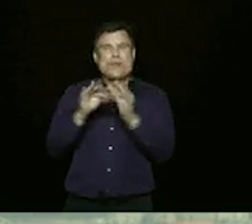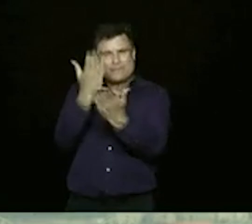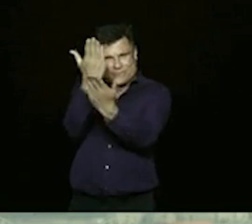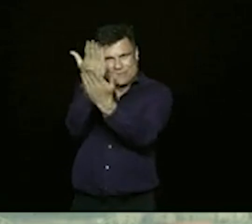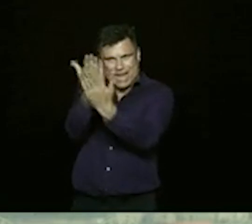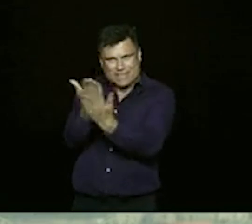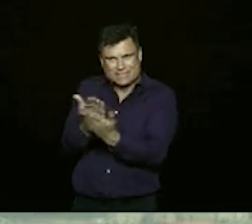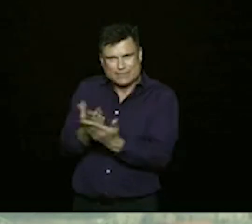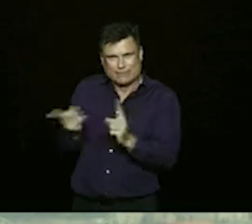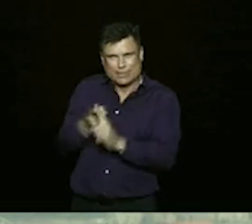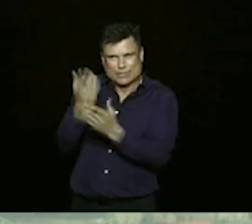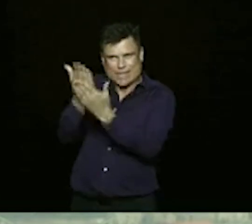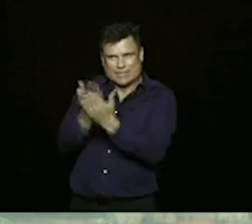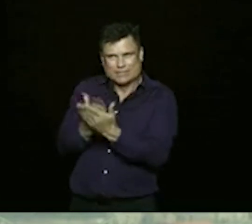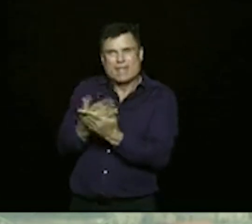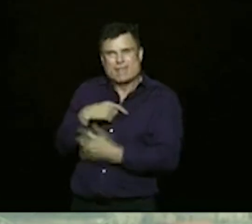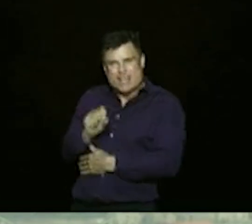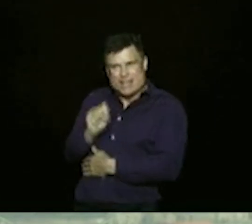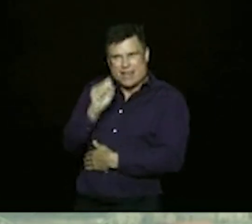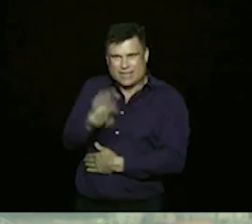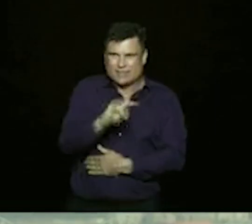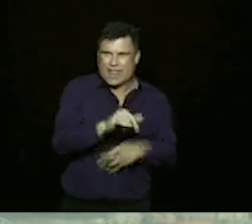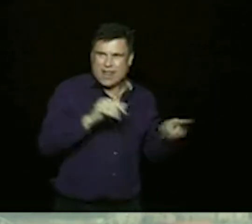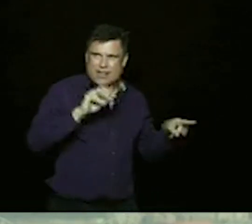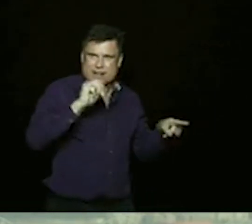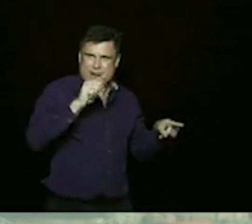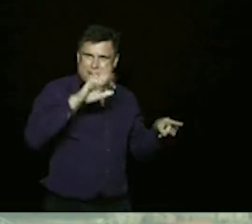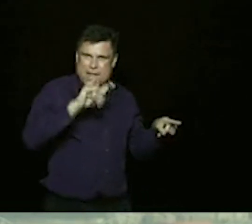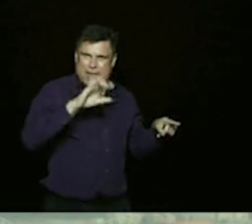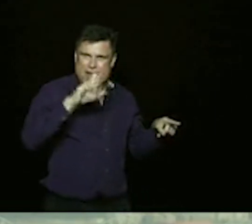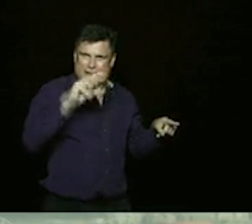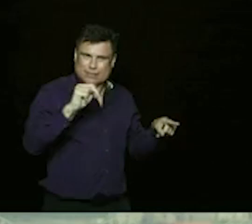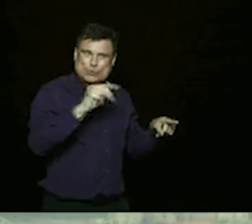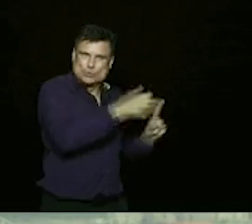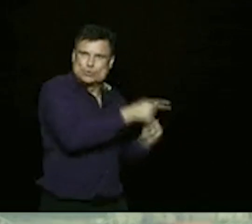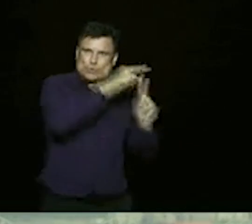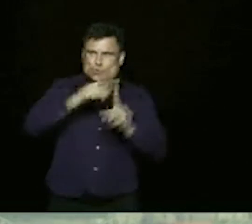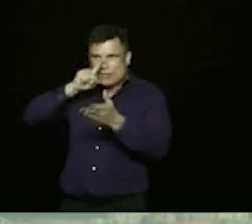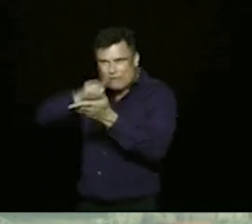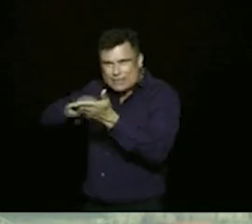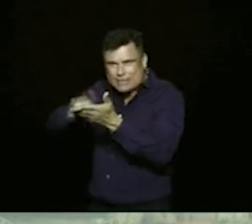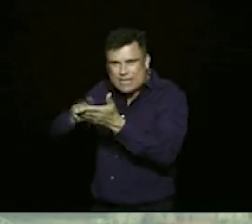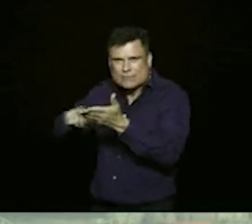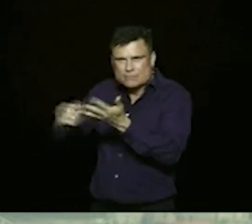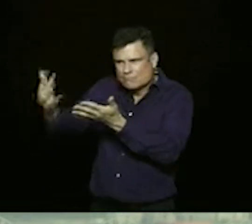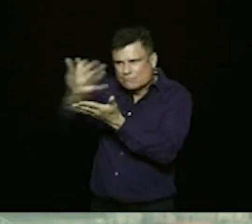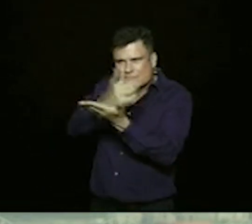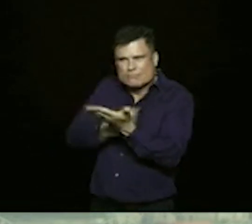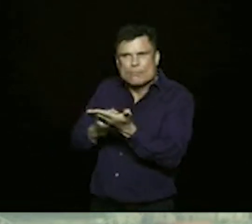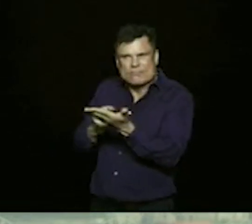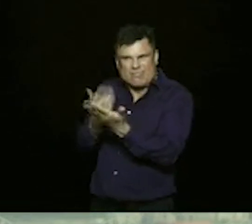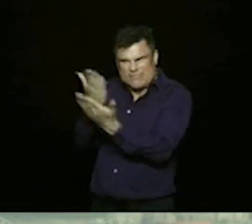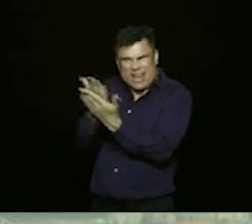not, and what we need to do then is to ensure that all of the facts then established are laid out